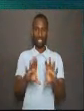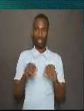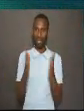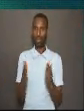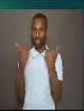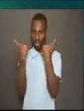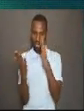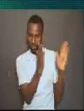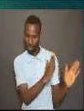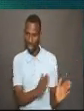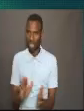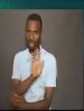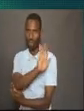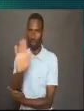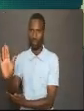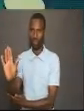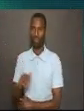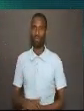Students, let's get ready.